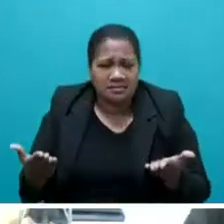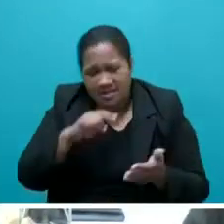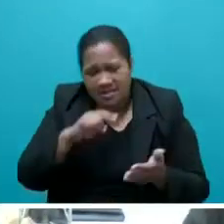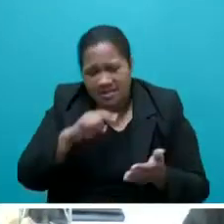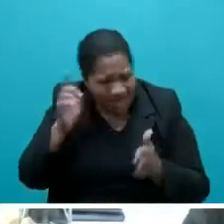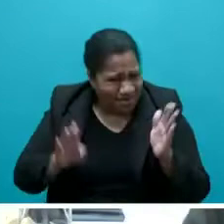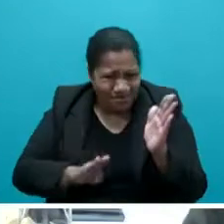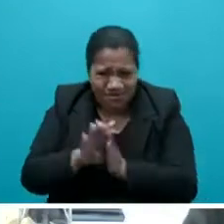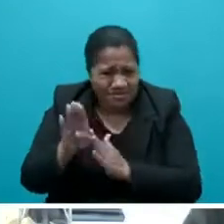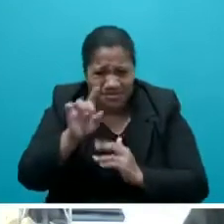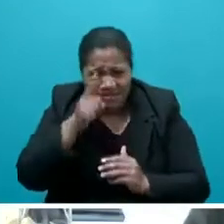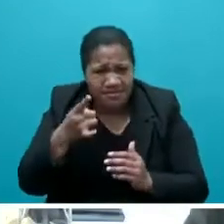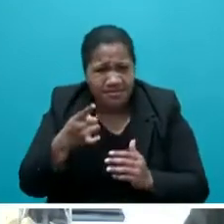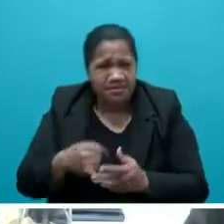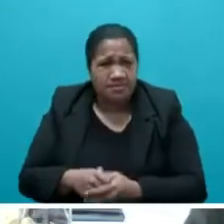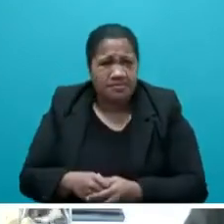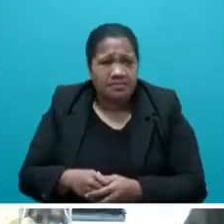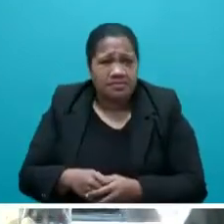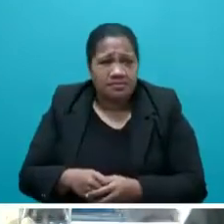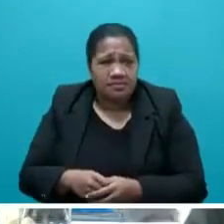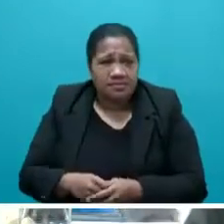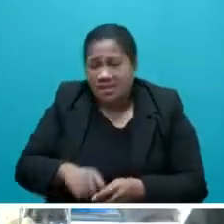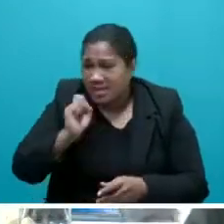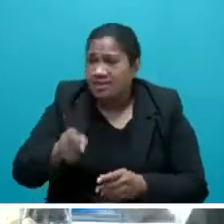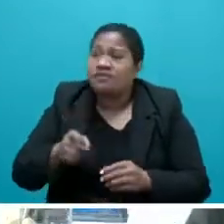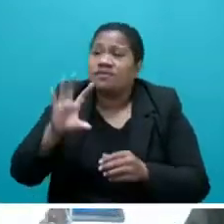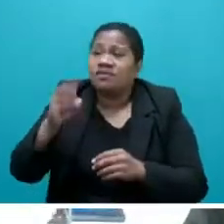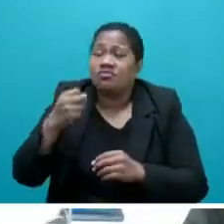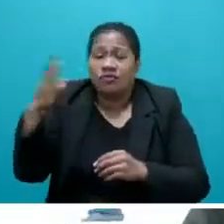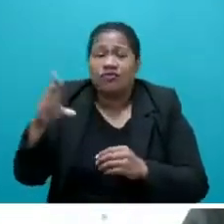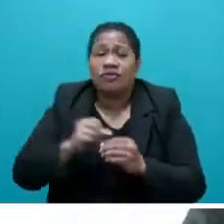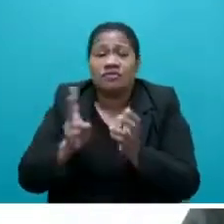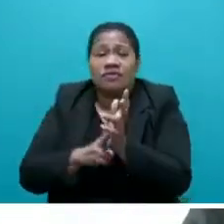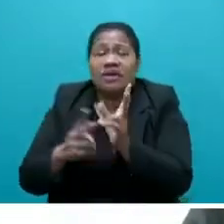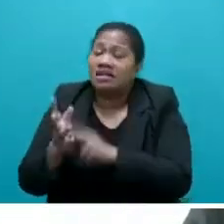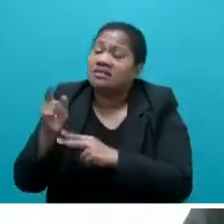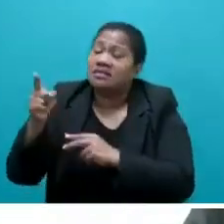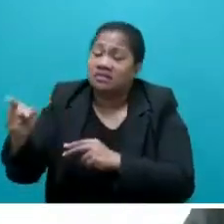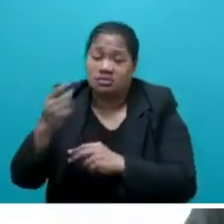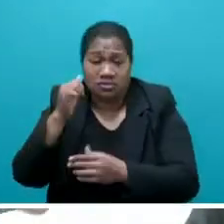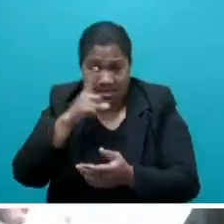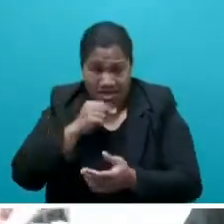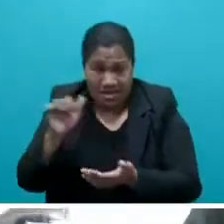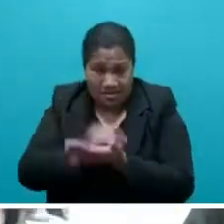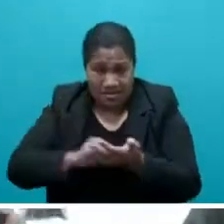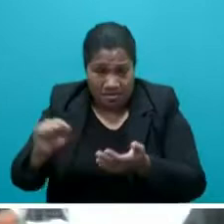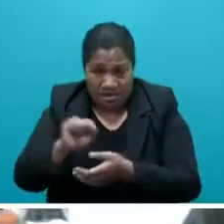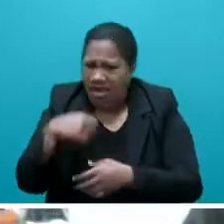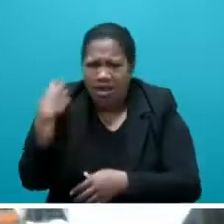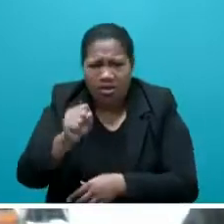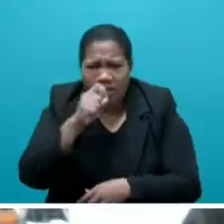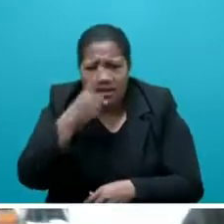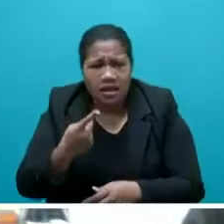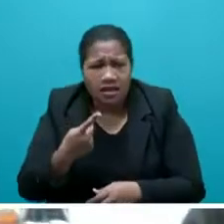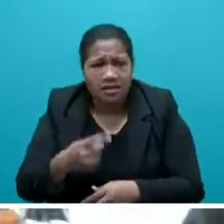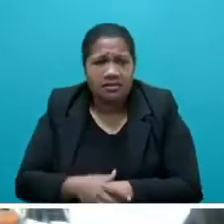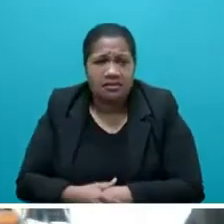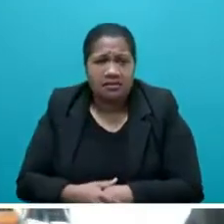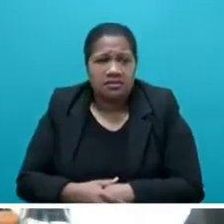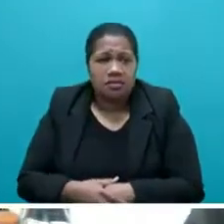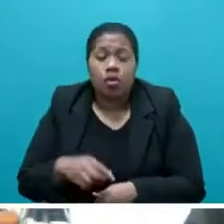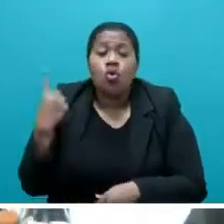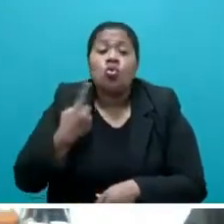in the village get to buy Class A shares? No. It was the elites, predominantly sitting in Suva, who got to buy the Class A